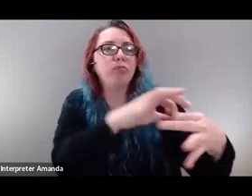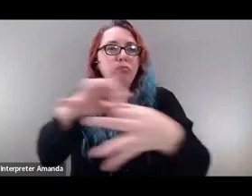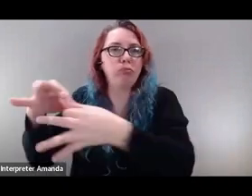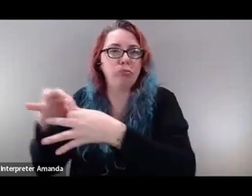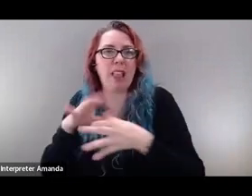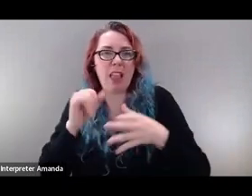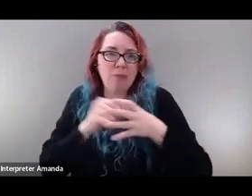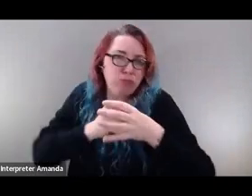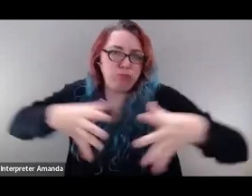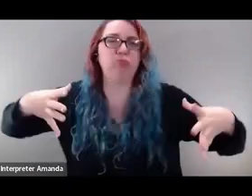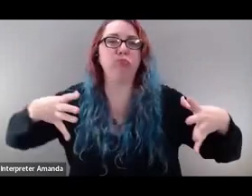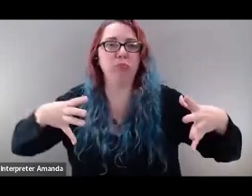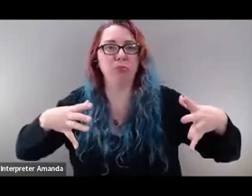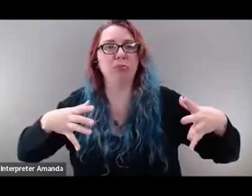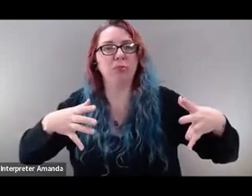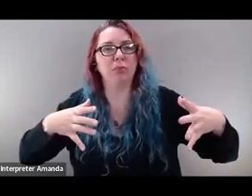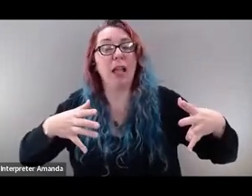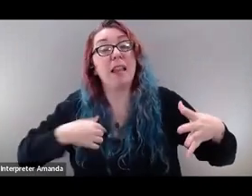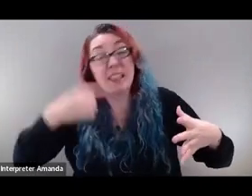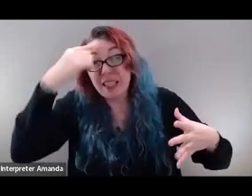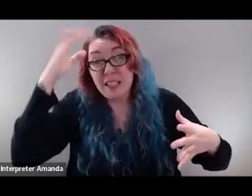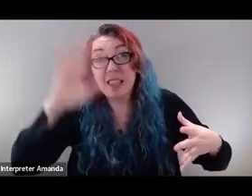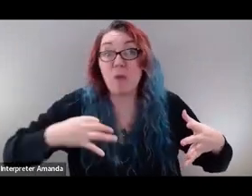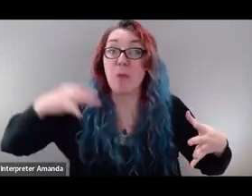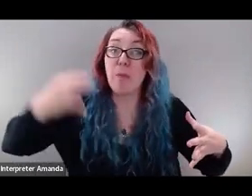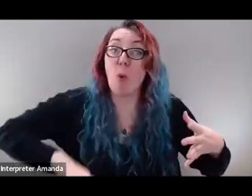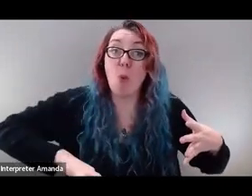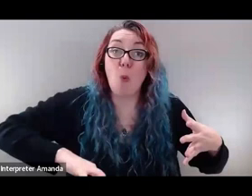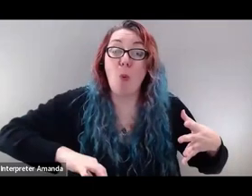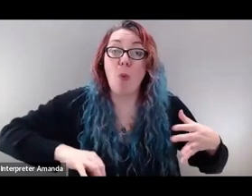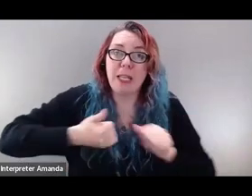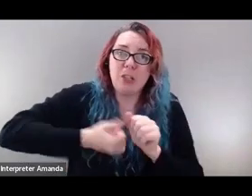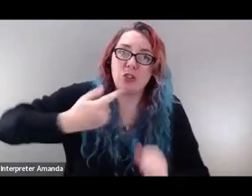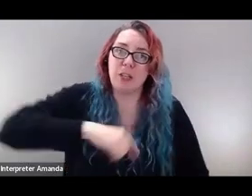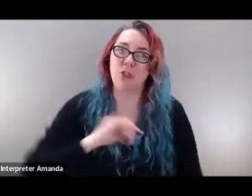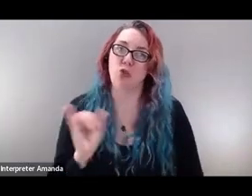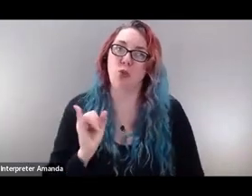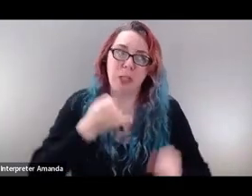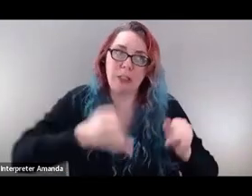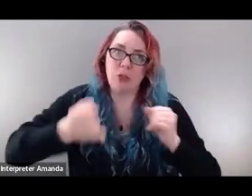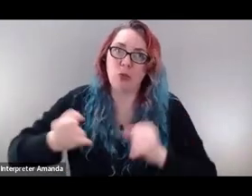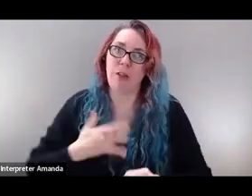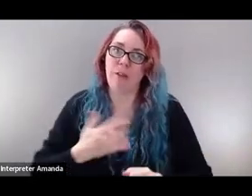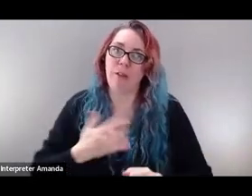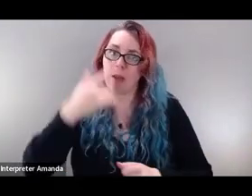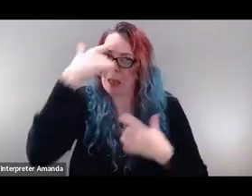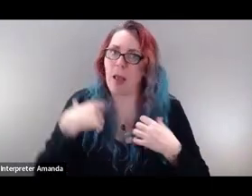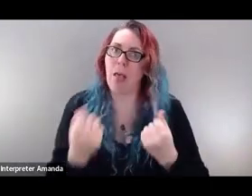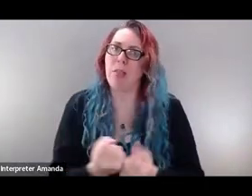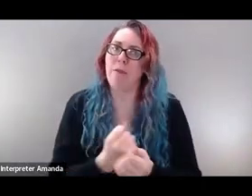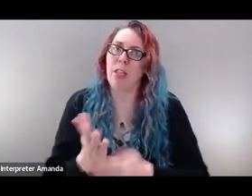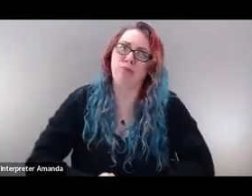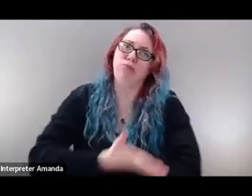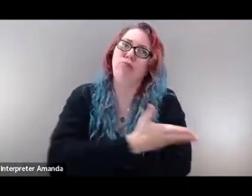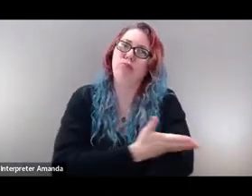just for your own like wellness and ability to replenish yourself and yourself and take care of yourself. I think that's a